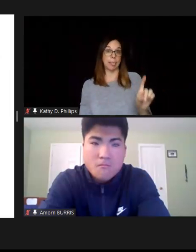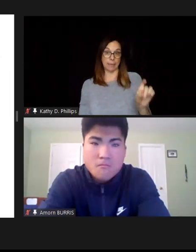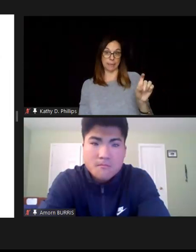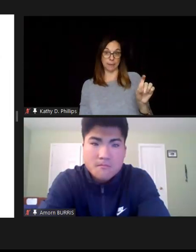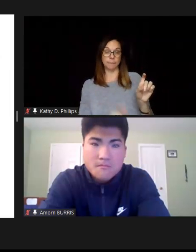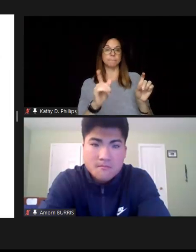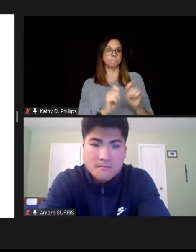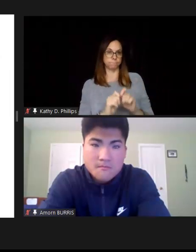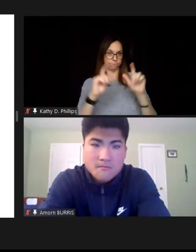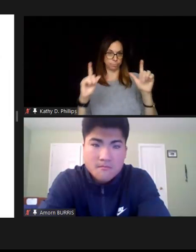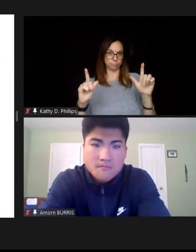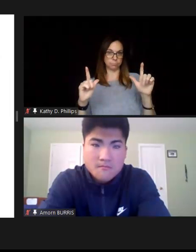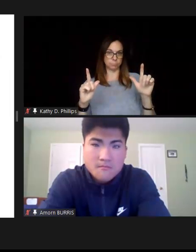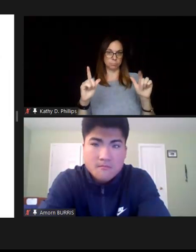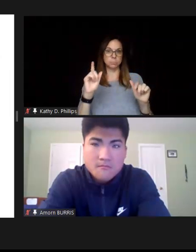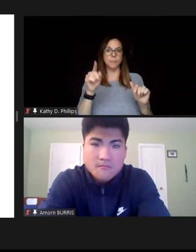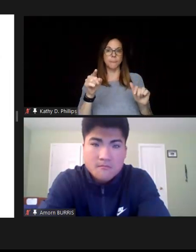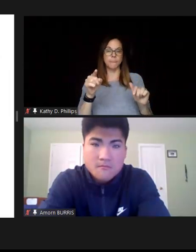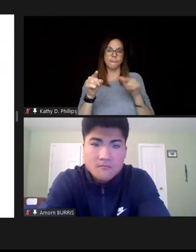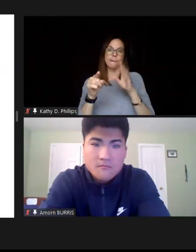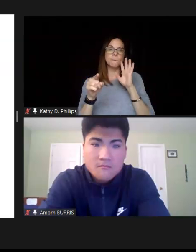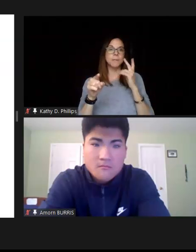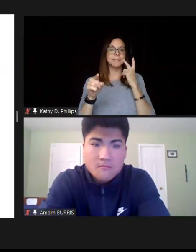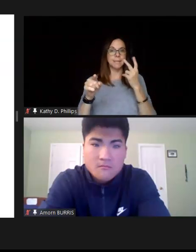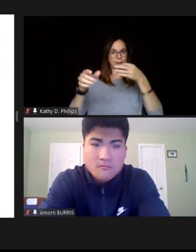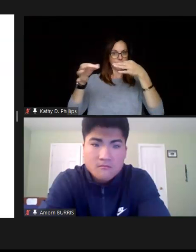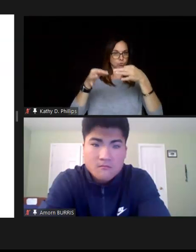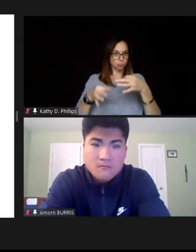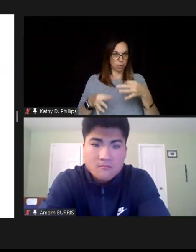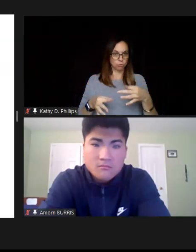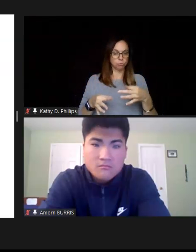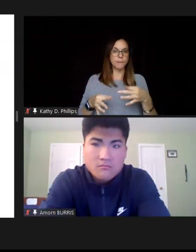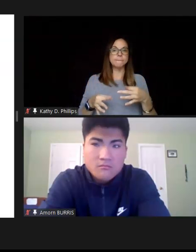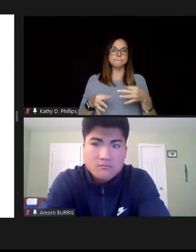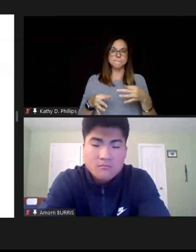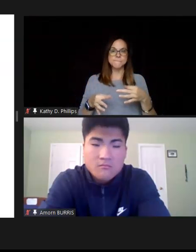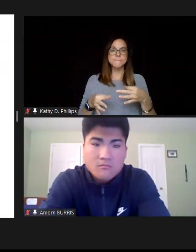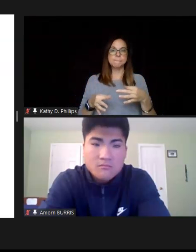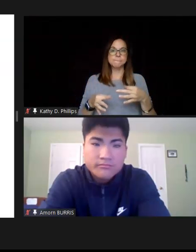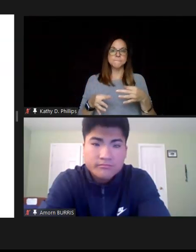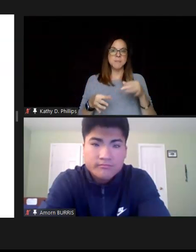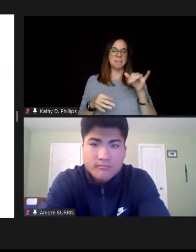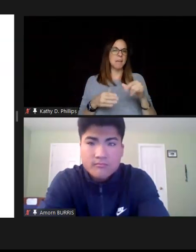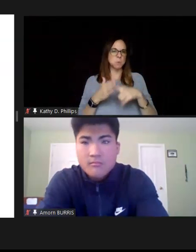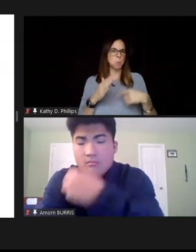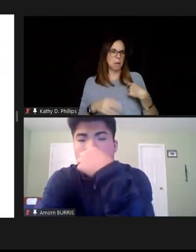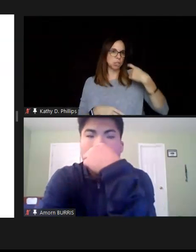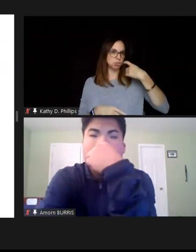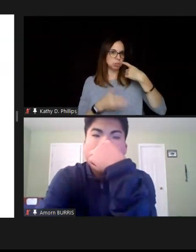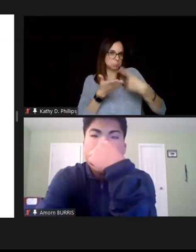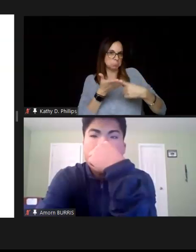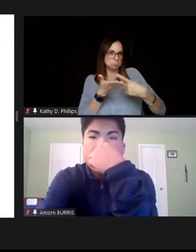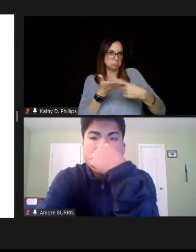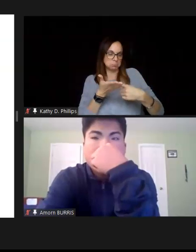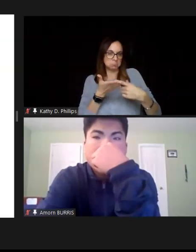this will open, and you'll see the directions. that are basically what we just talked through